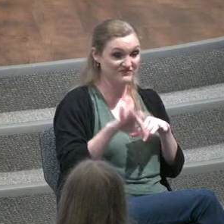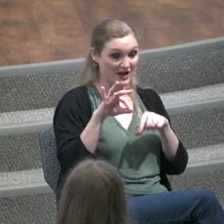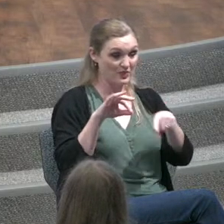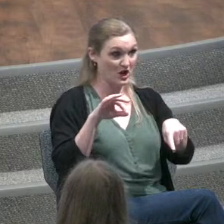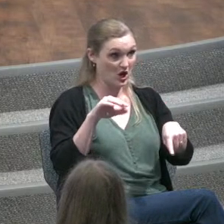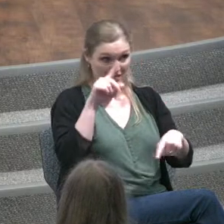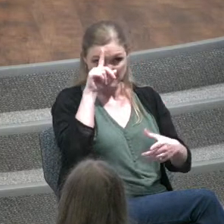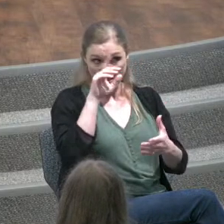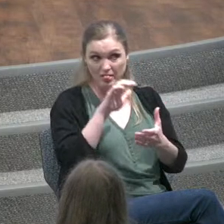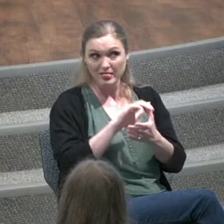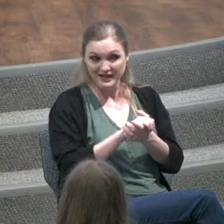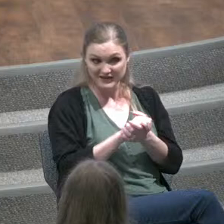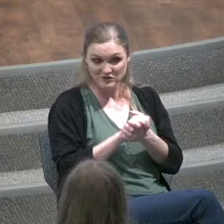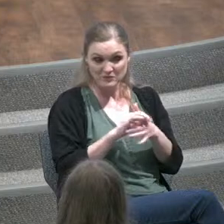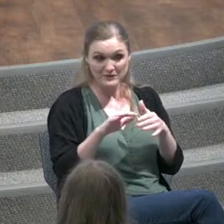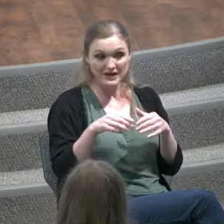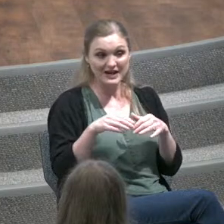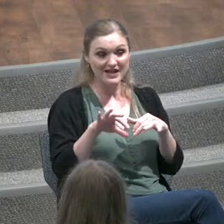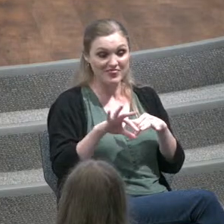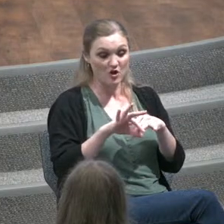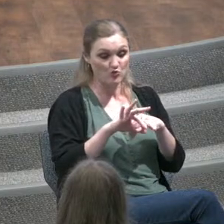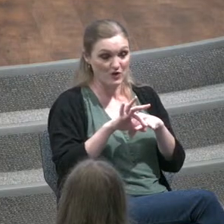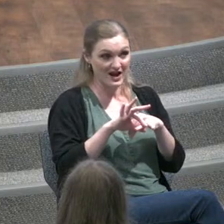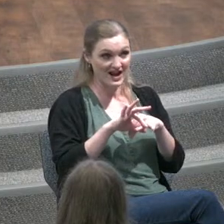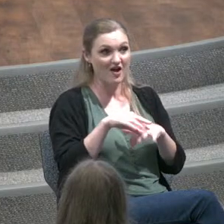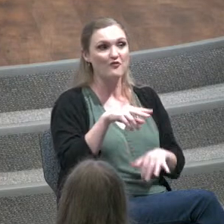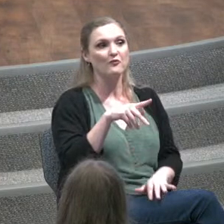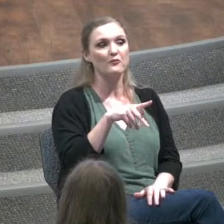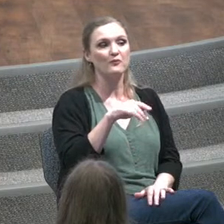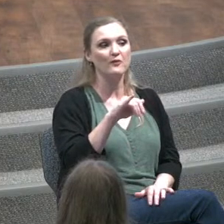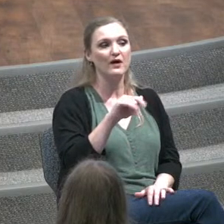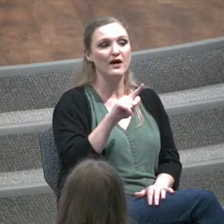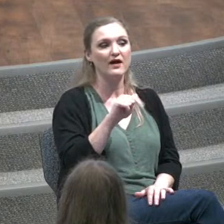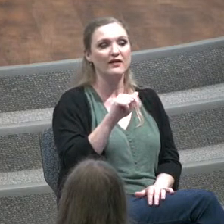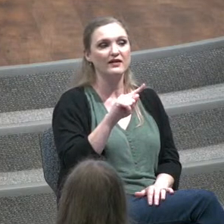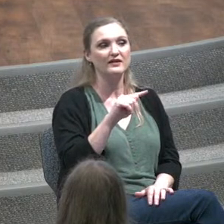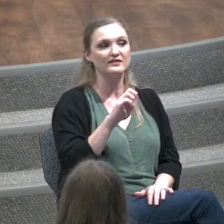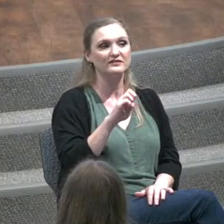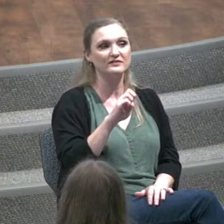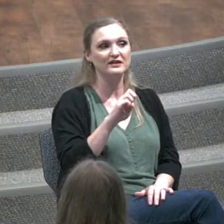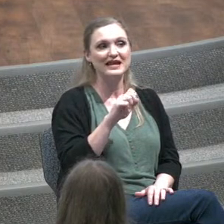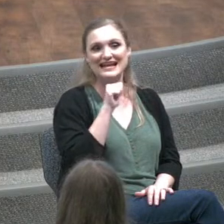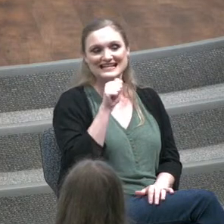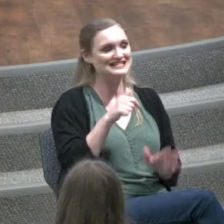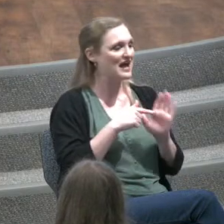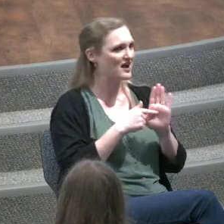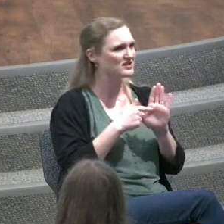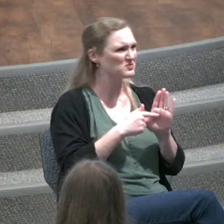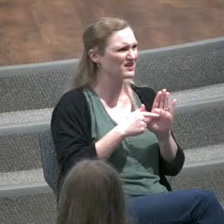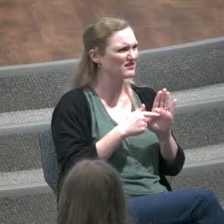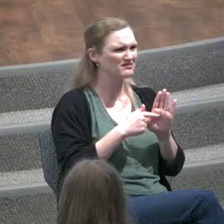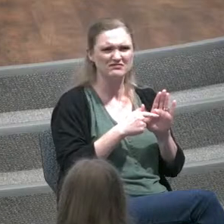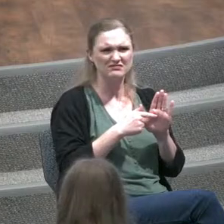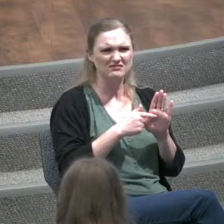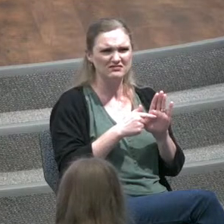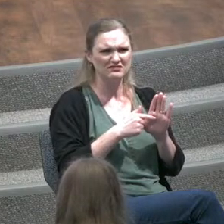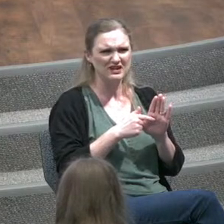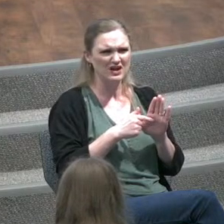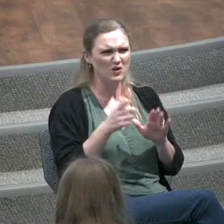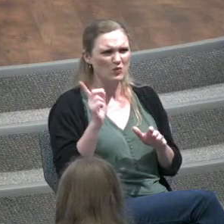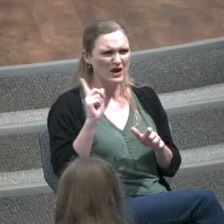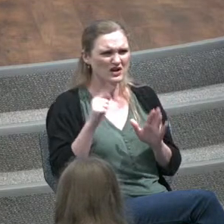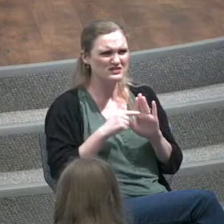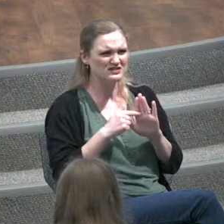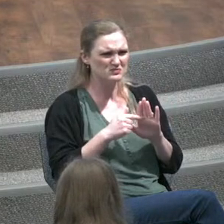that is believed to be the signet ring of Pontius Pilate. It's not on display at Herodium. I actually don't even know. Is it on display in the